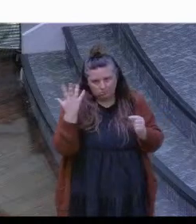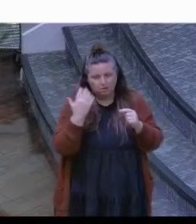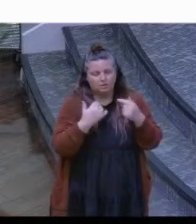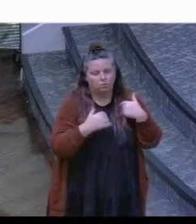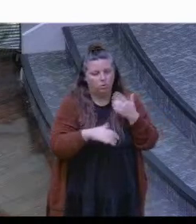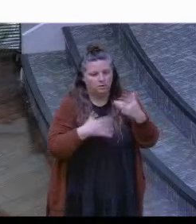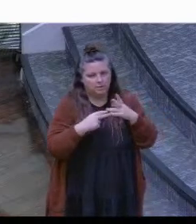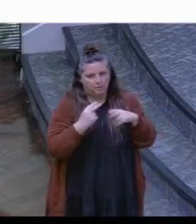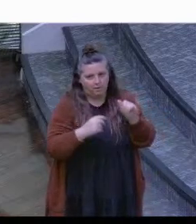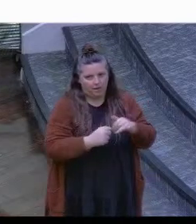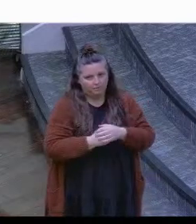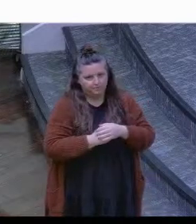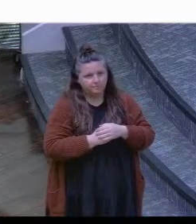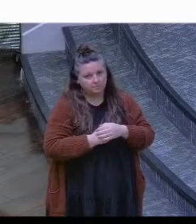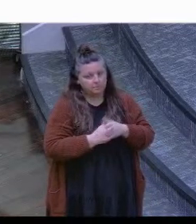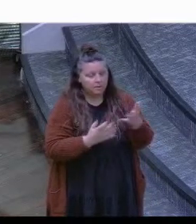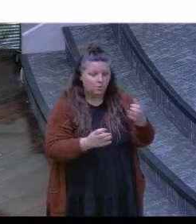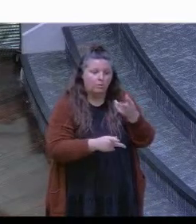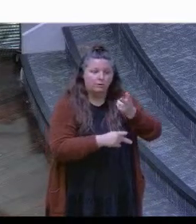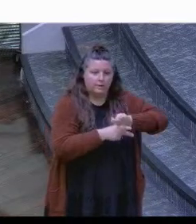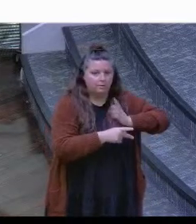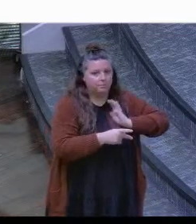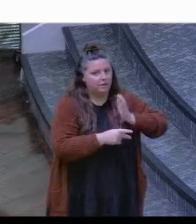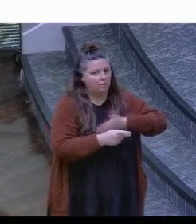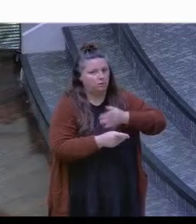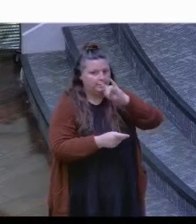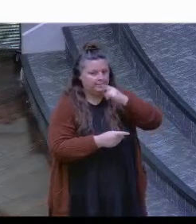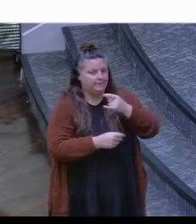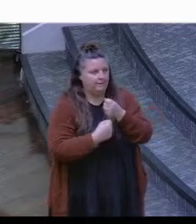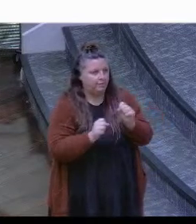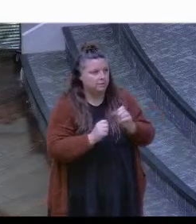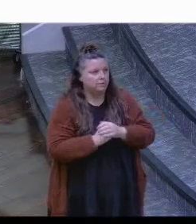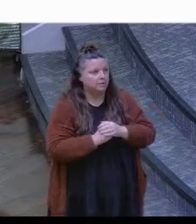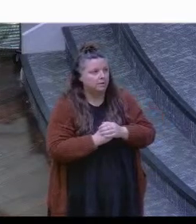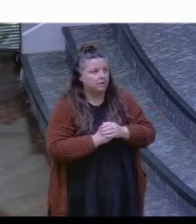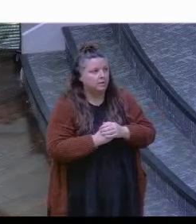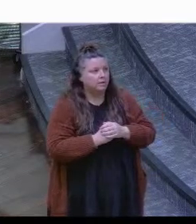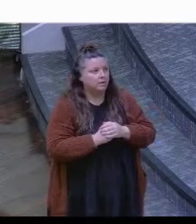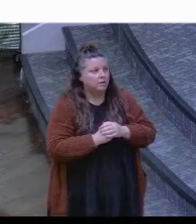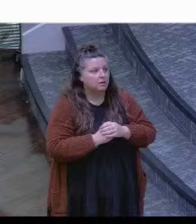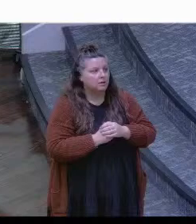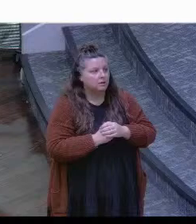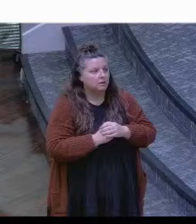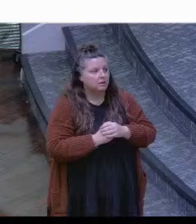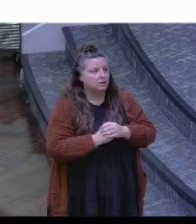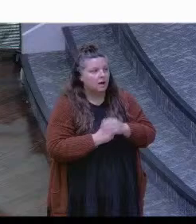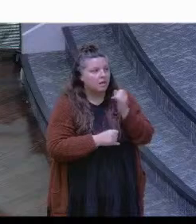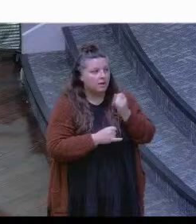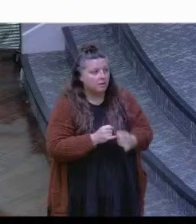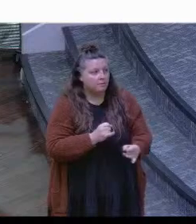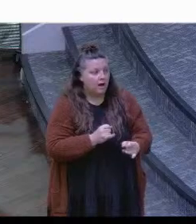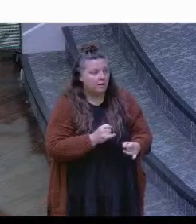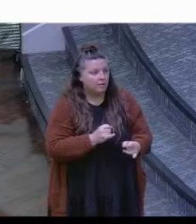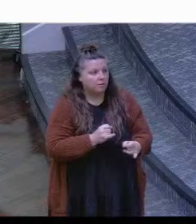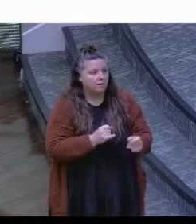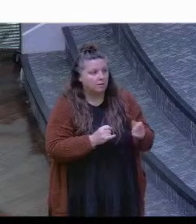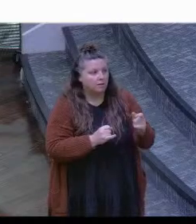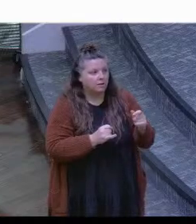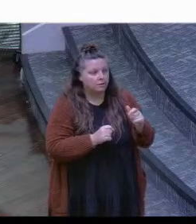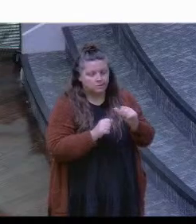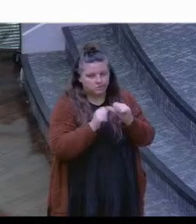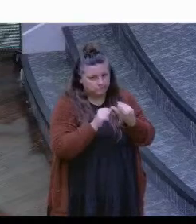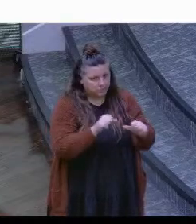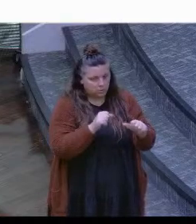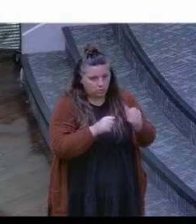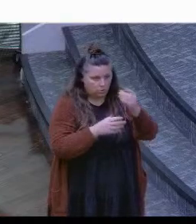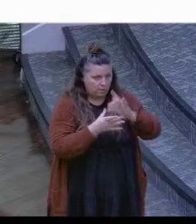well. Our kids safe. And then finally, just continuing messages. We did some training along with the other